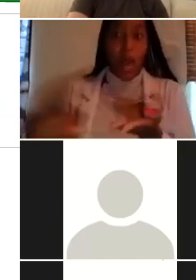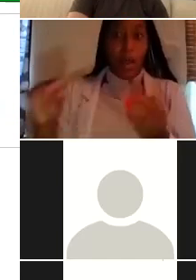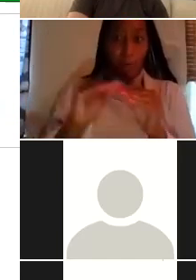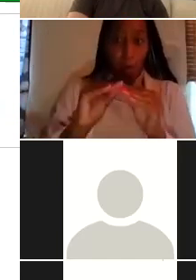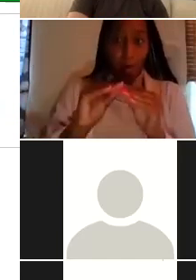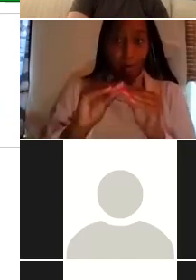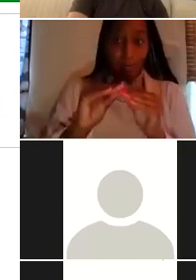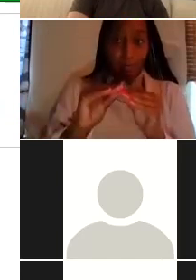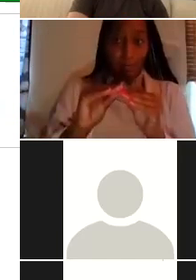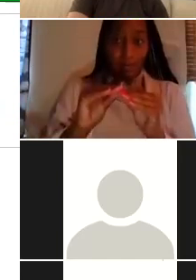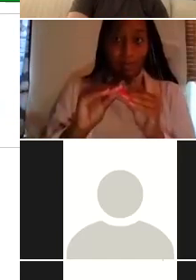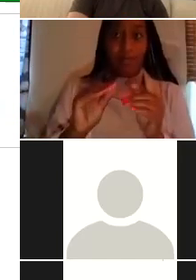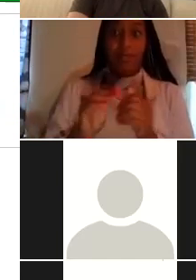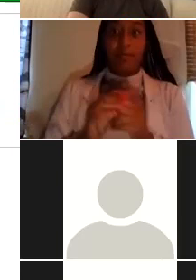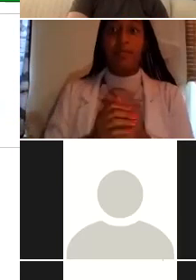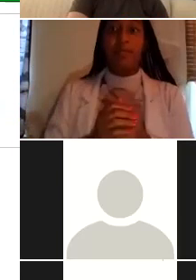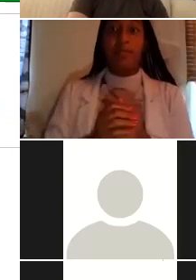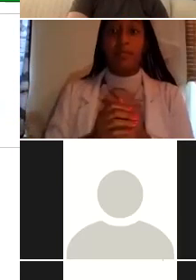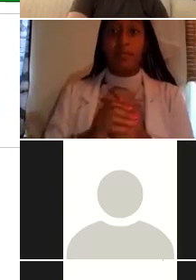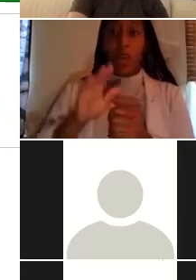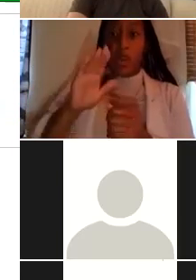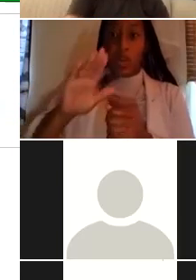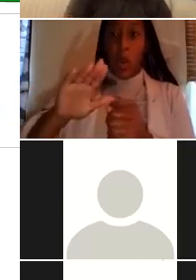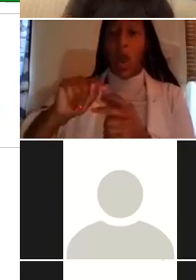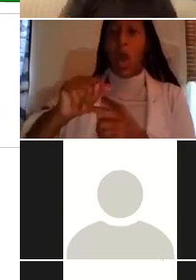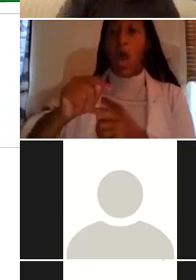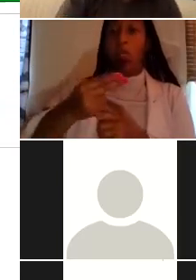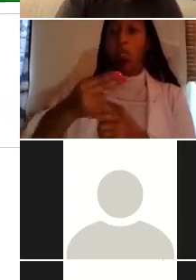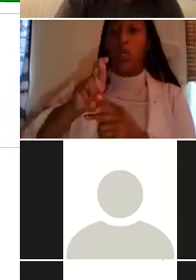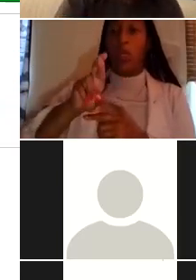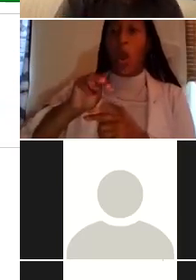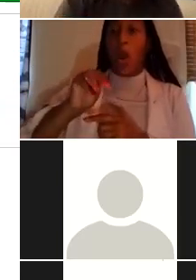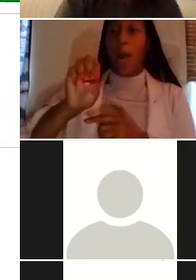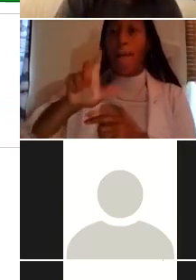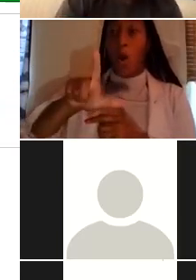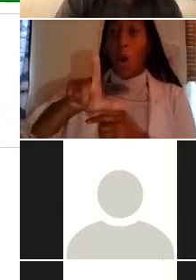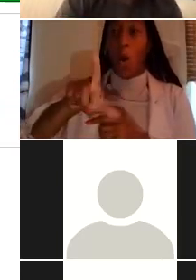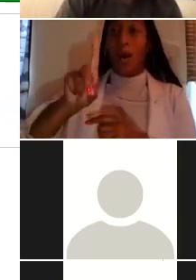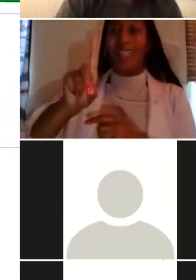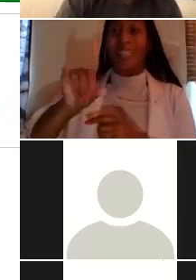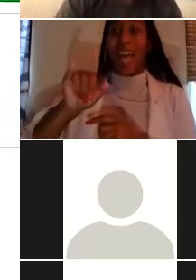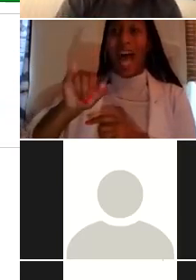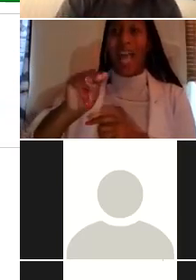So your thermodynamics discussion and problem set number 10 are due this Saturday.